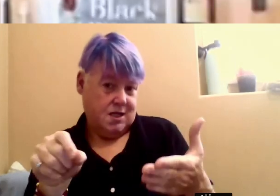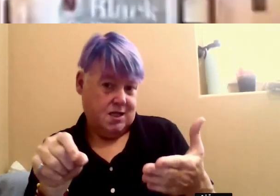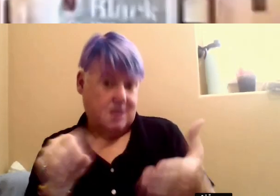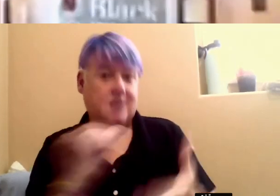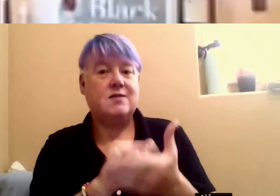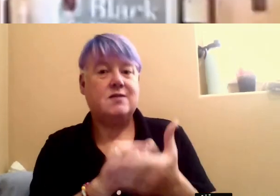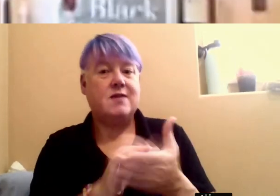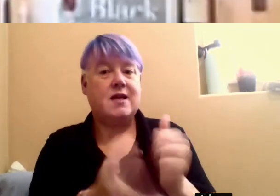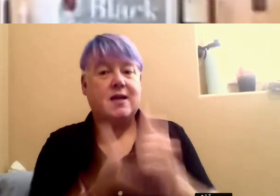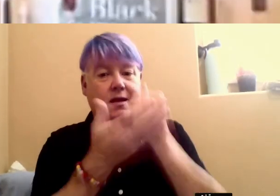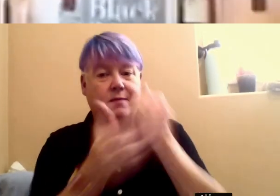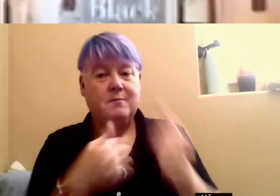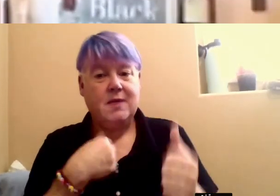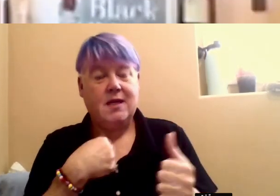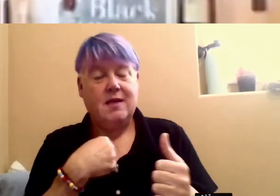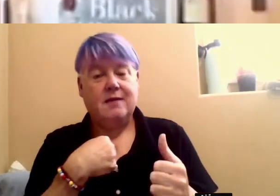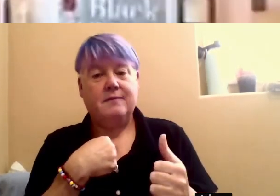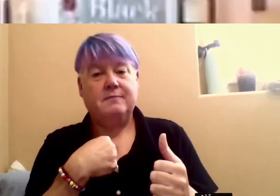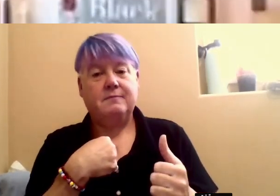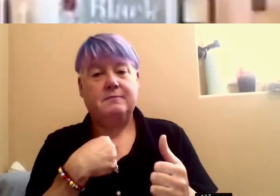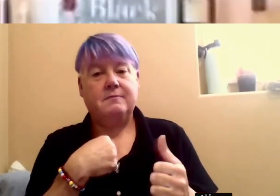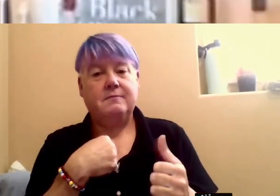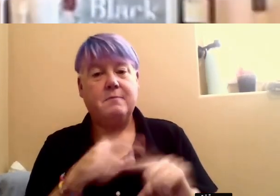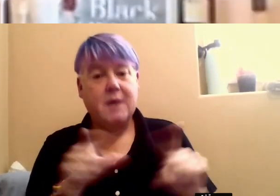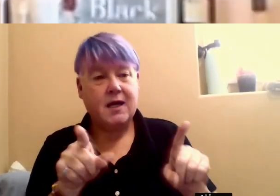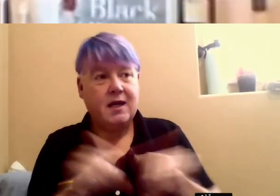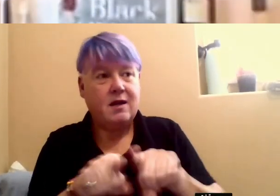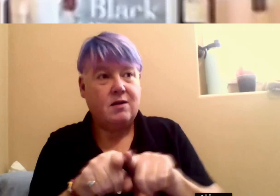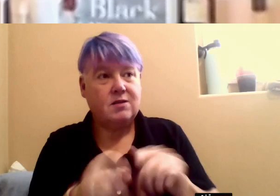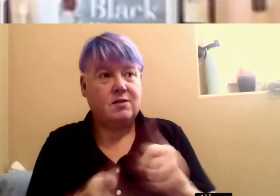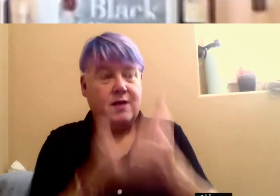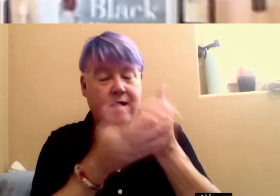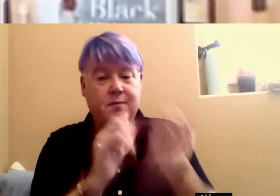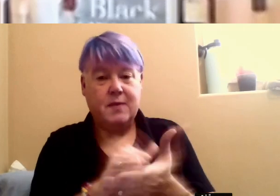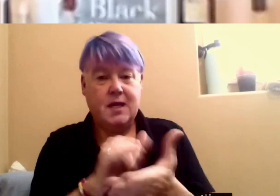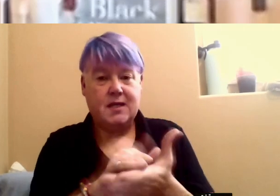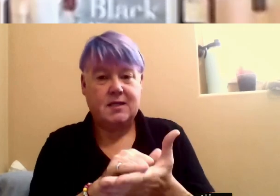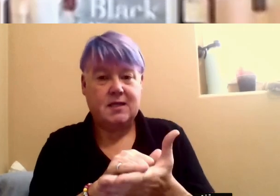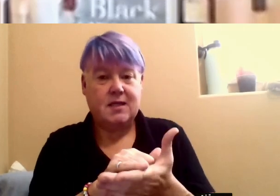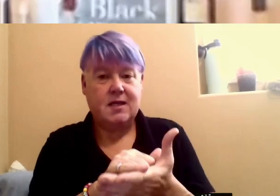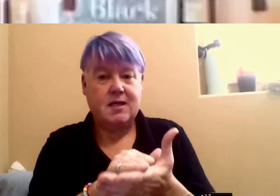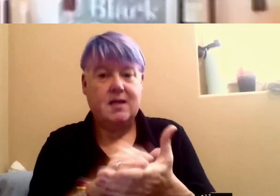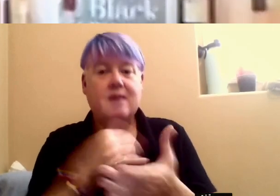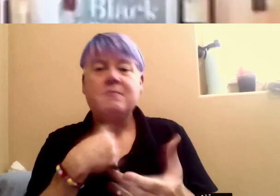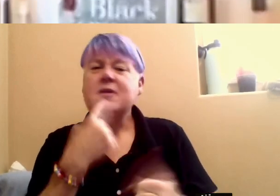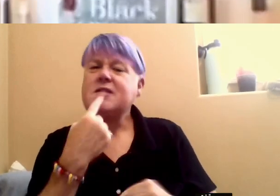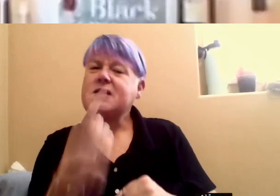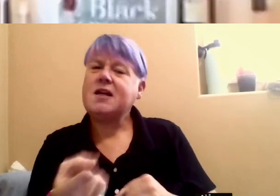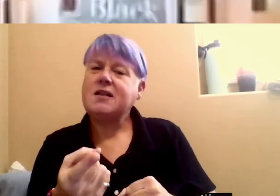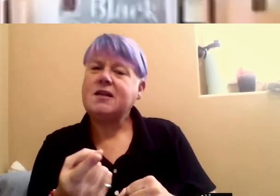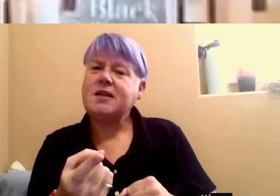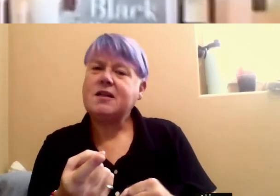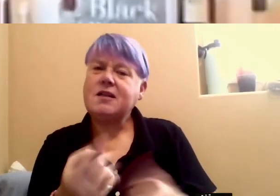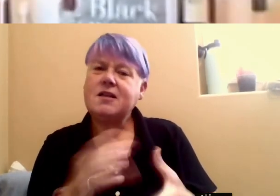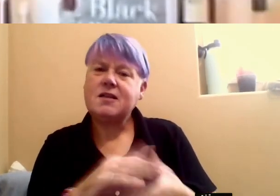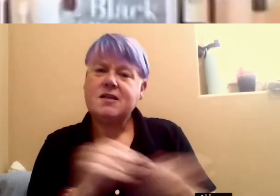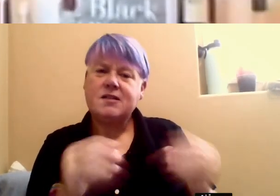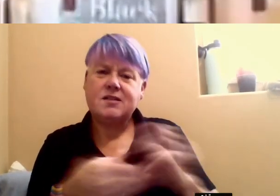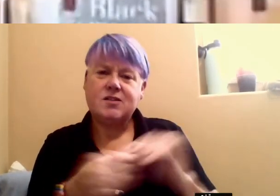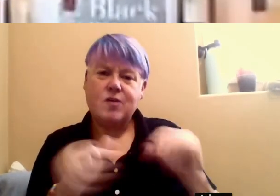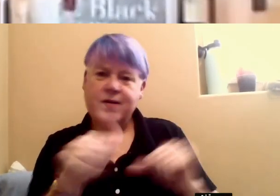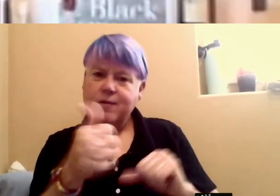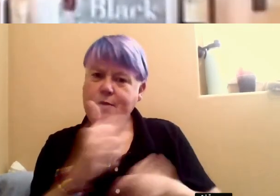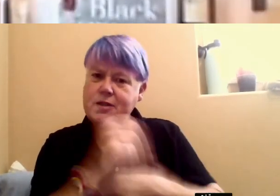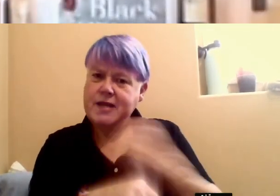helped me. It also helped that I've been really telling this story for about